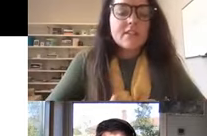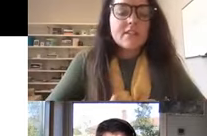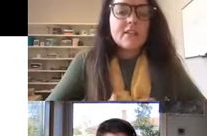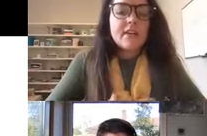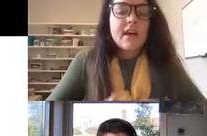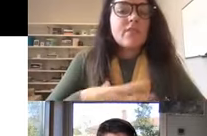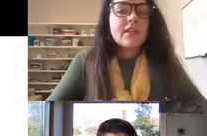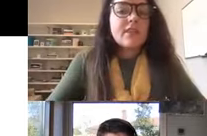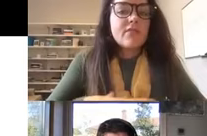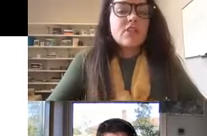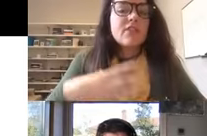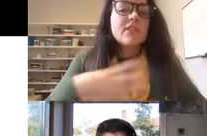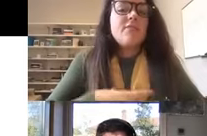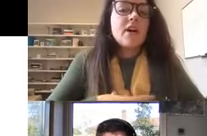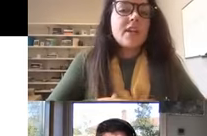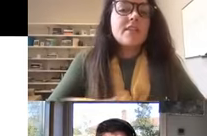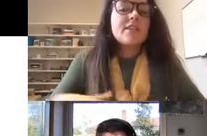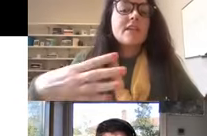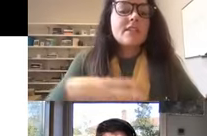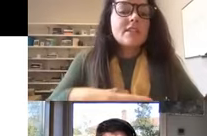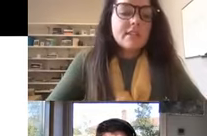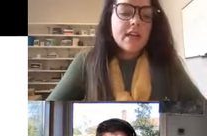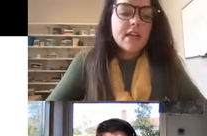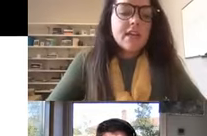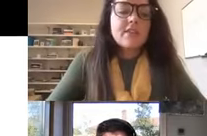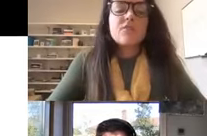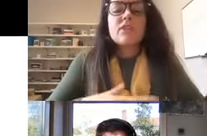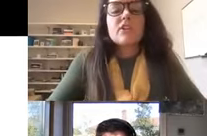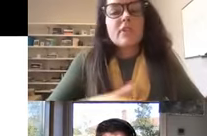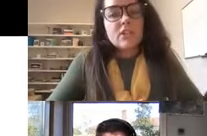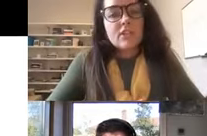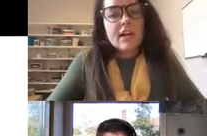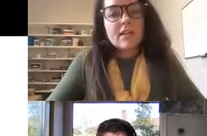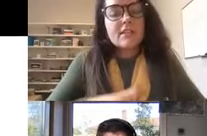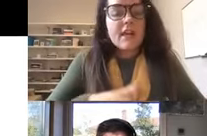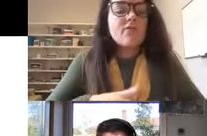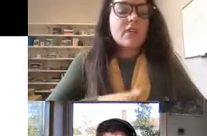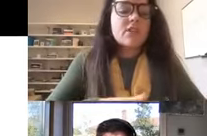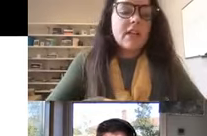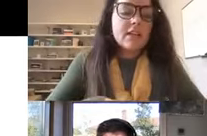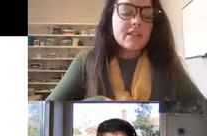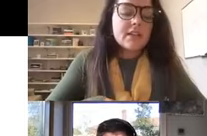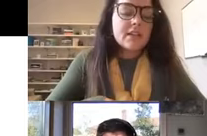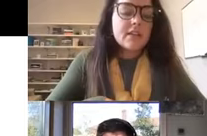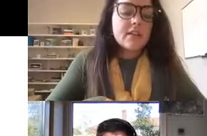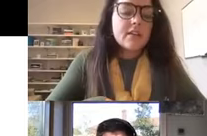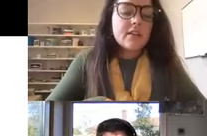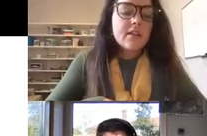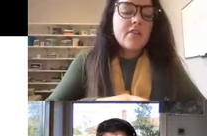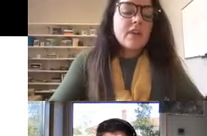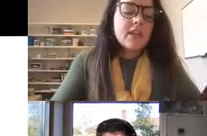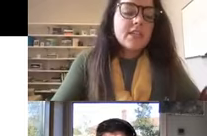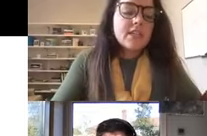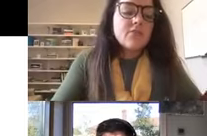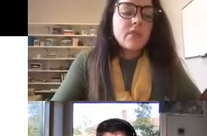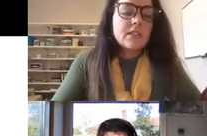bodies, and we live, each of us, in bodies in societies which are racialized and racializing.